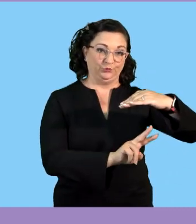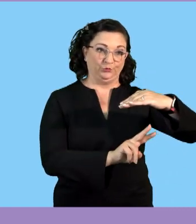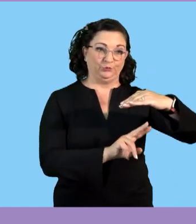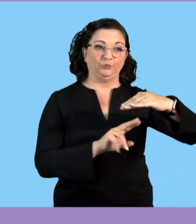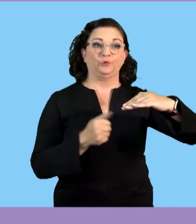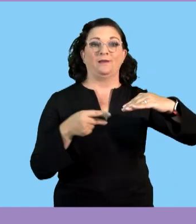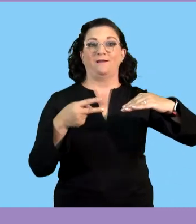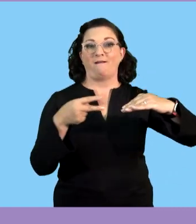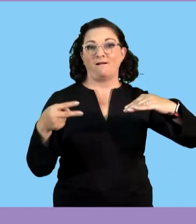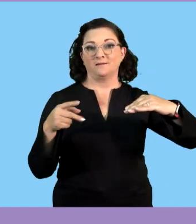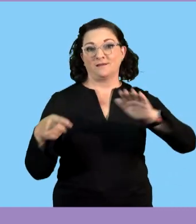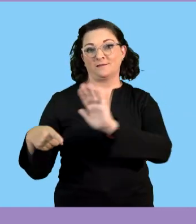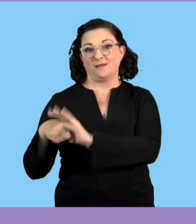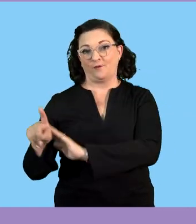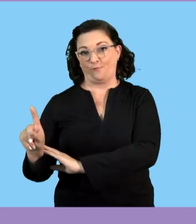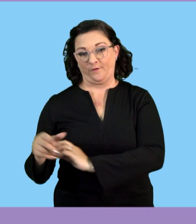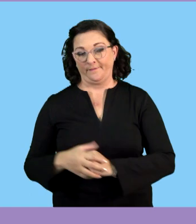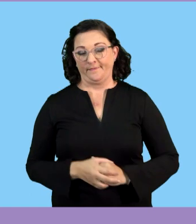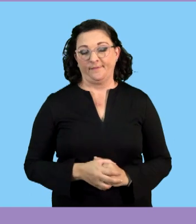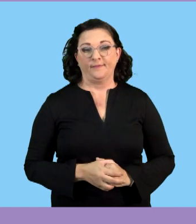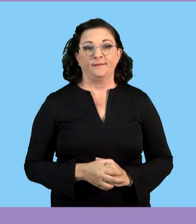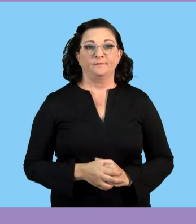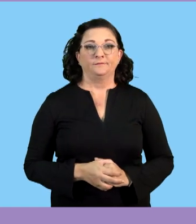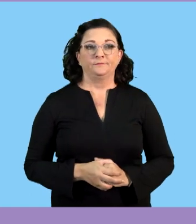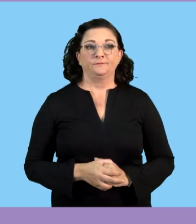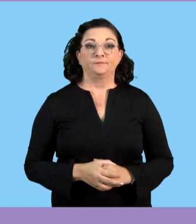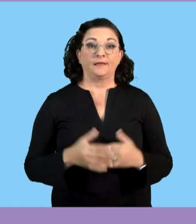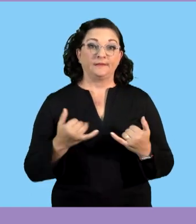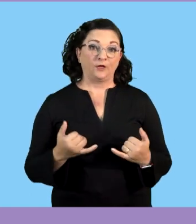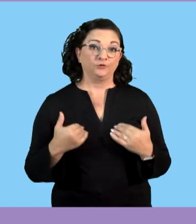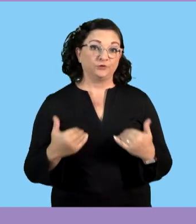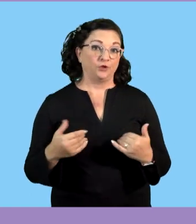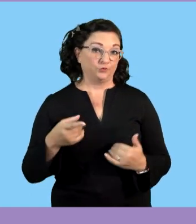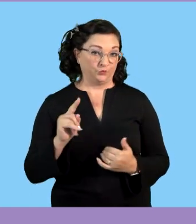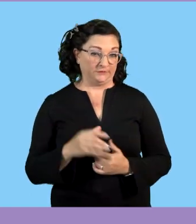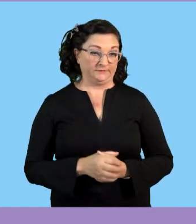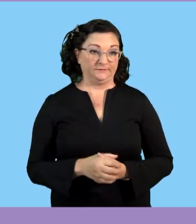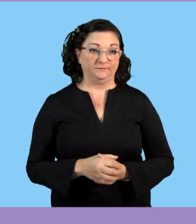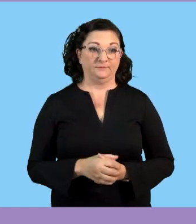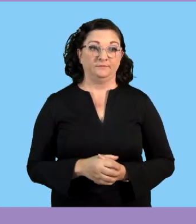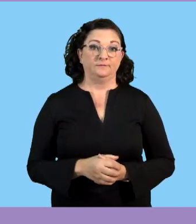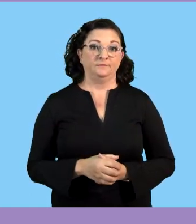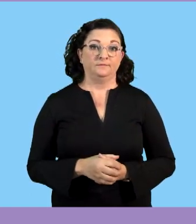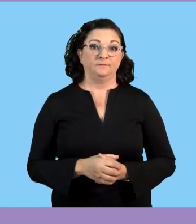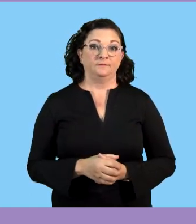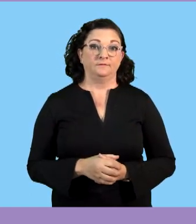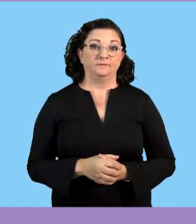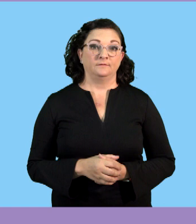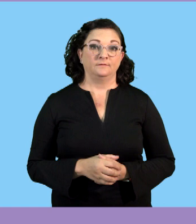2, and the answer is a negative 1. So we are going to start with